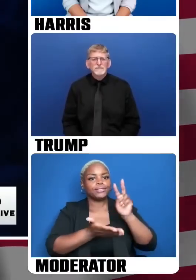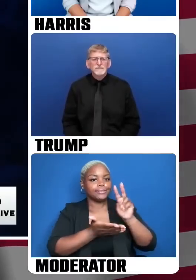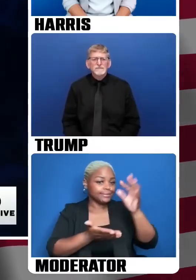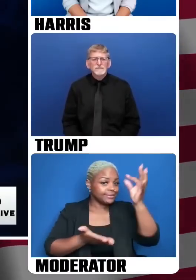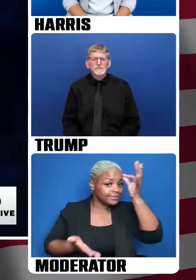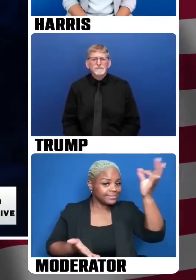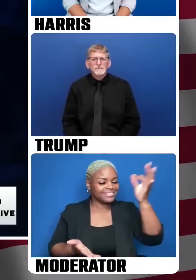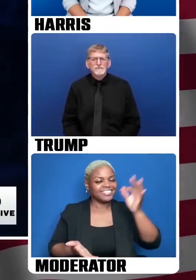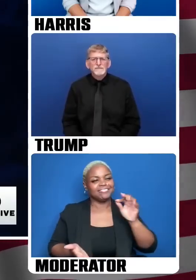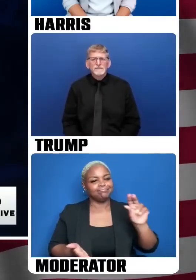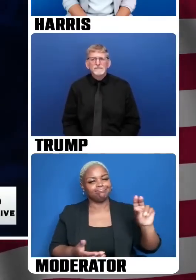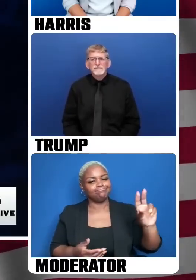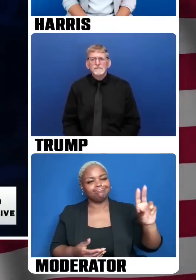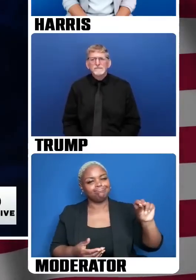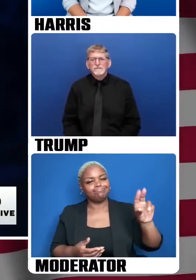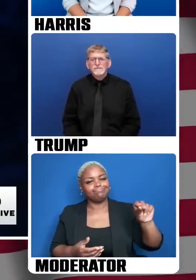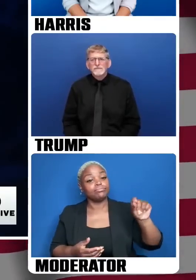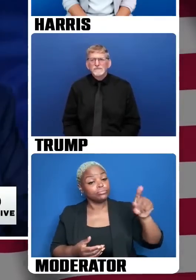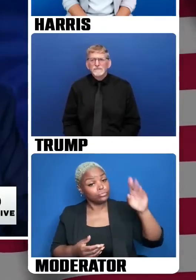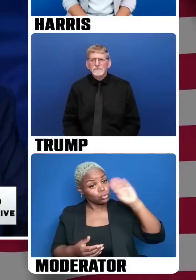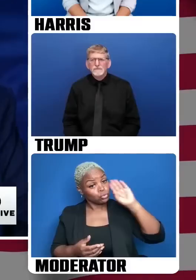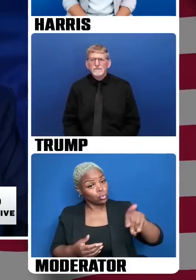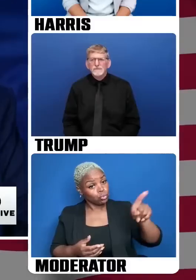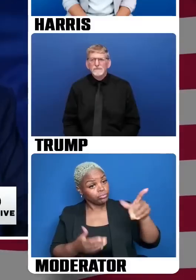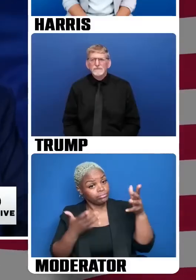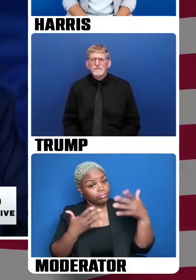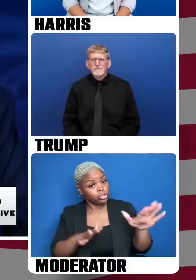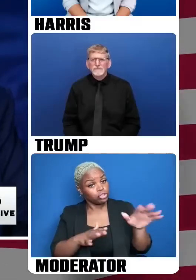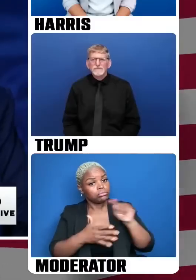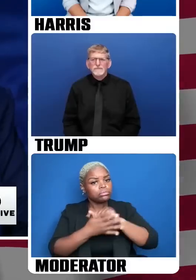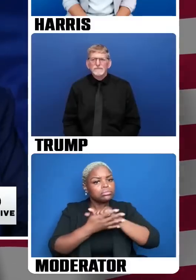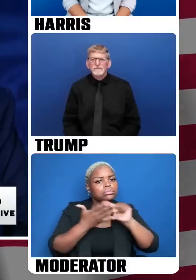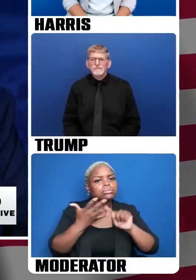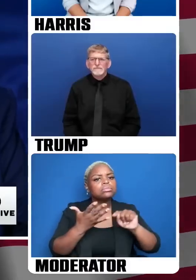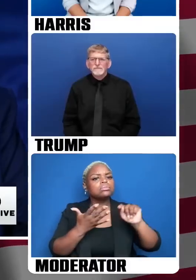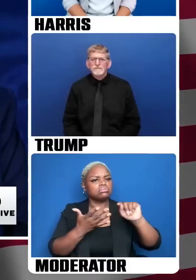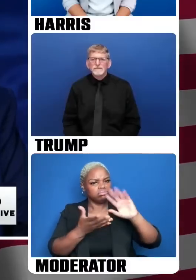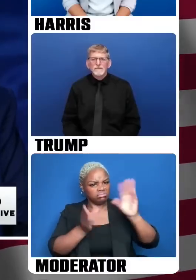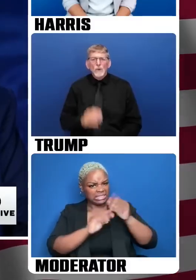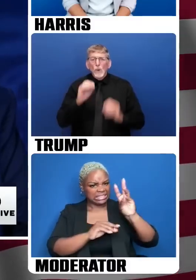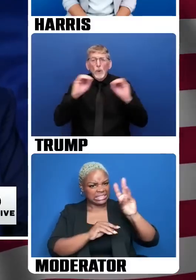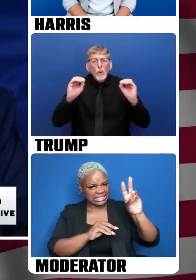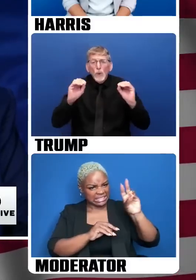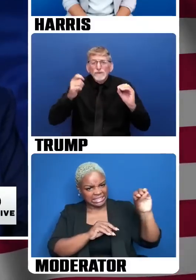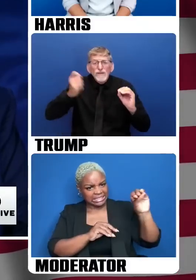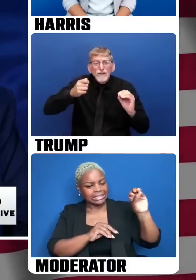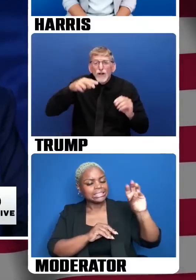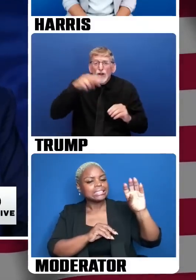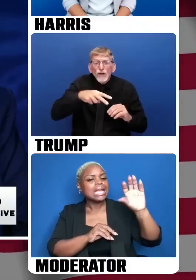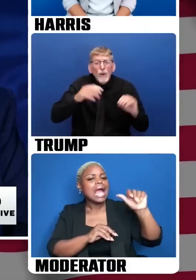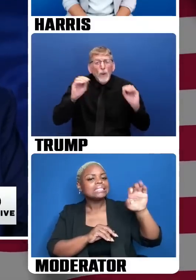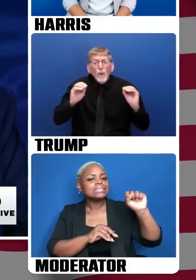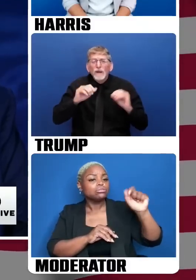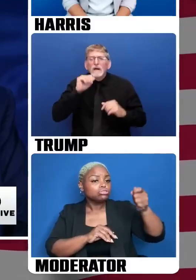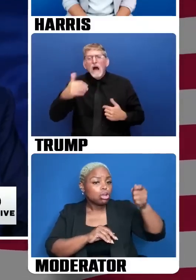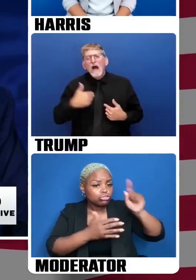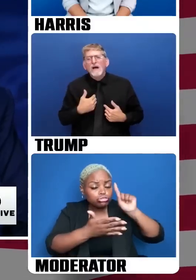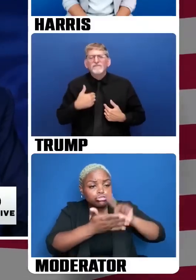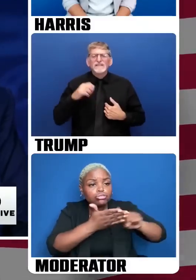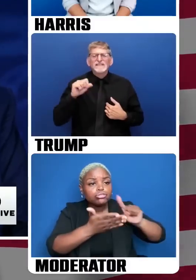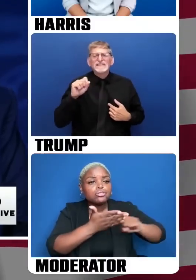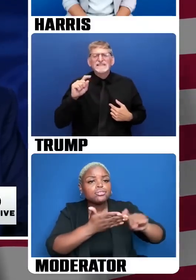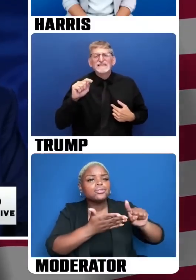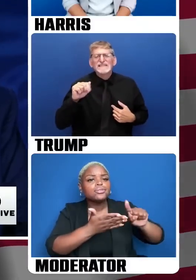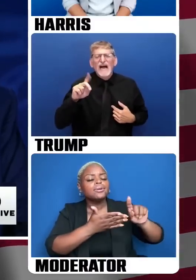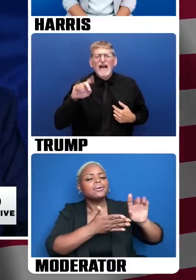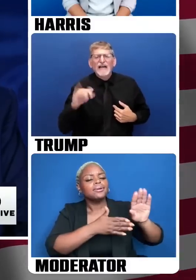and your allies, 60 cases in front of many judges, many of them Republican. No judge looked at it. And said there was no we didn't have standing. Fraud. That's the other thing. They